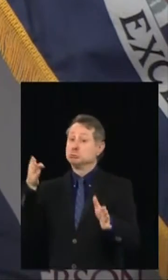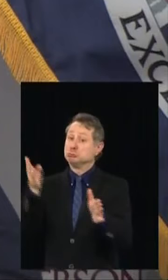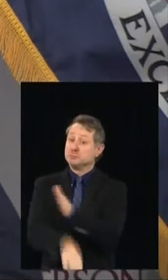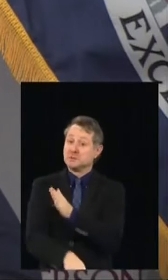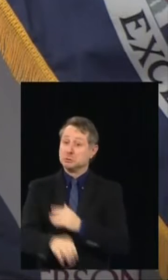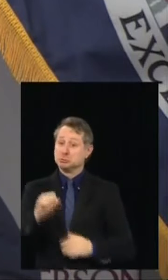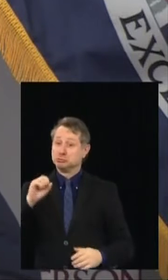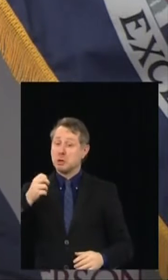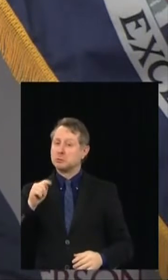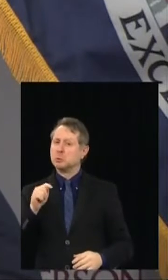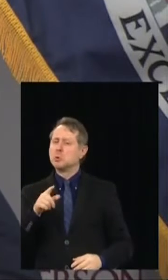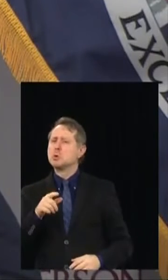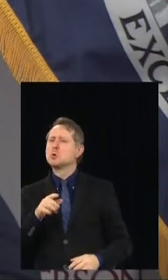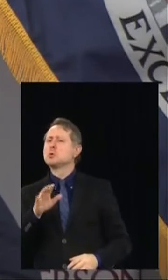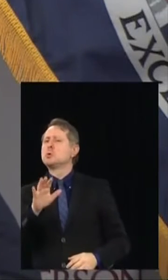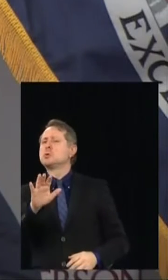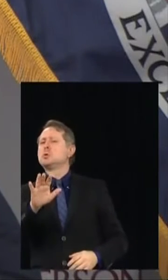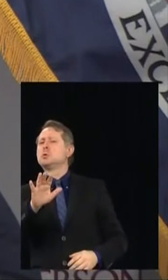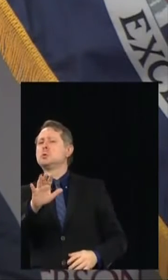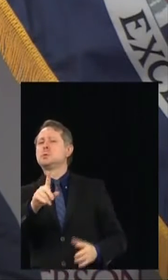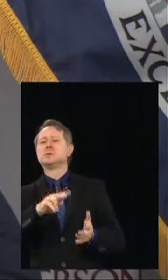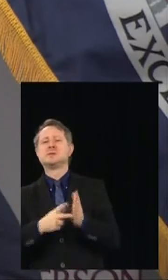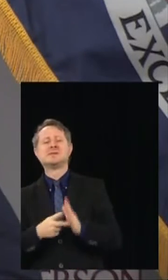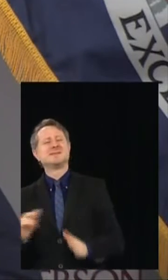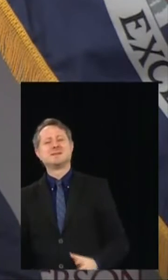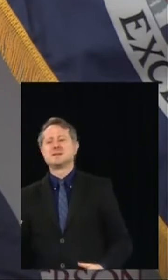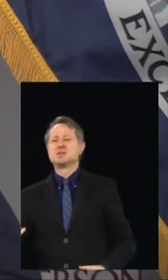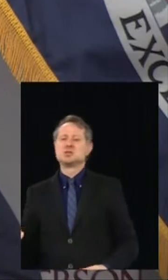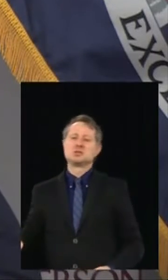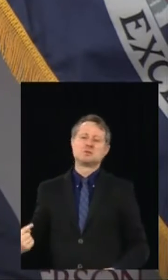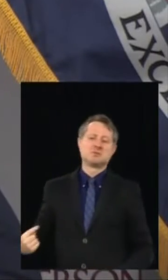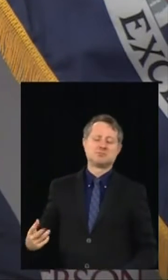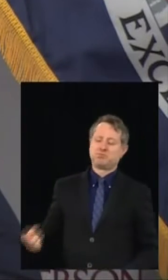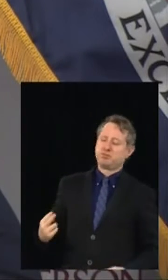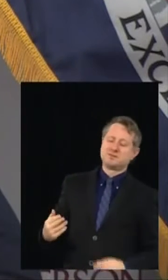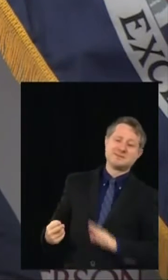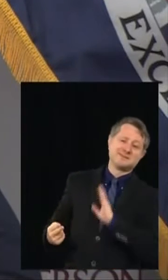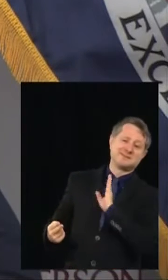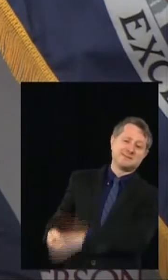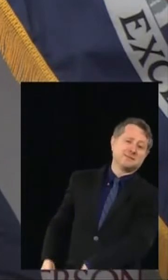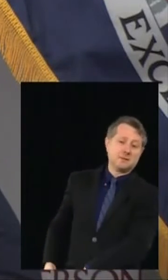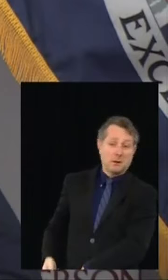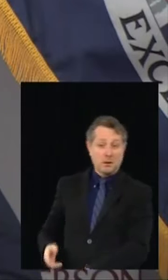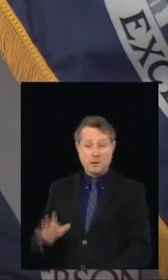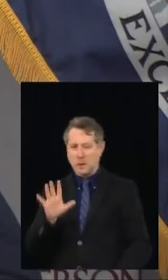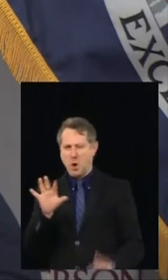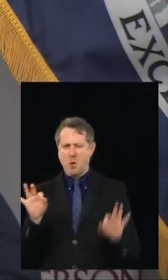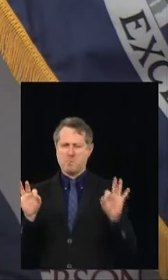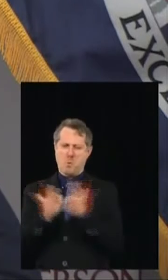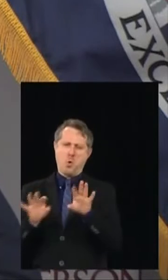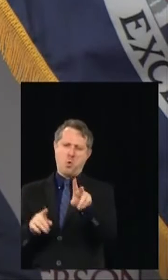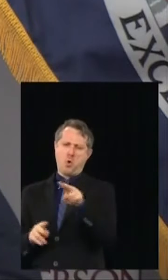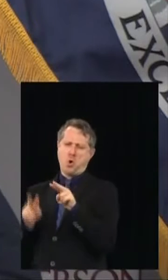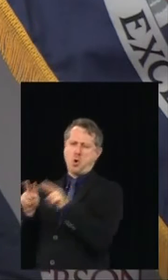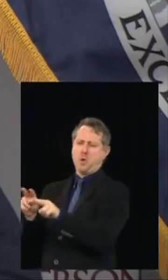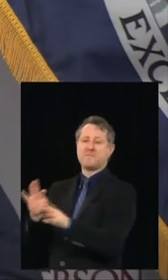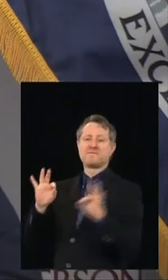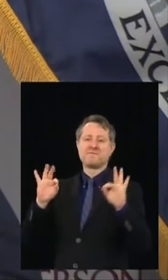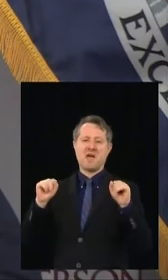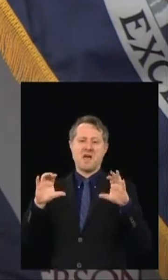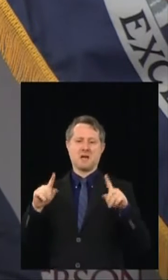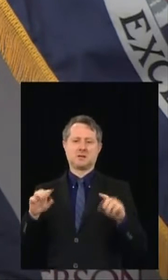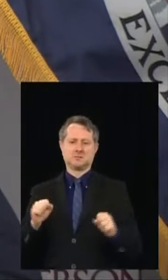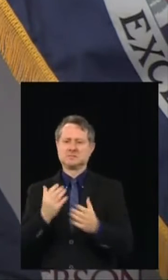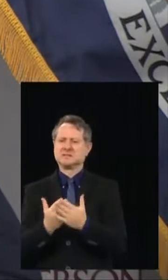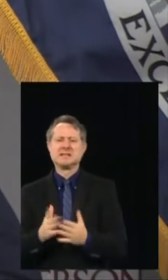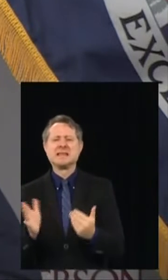shot. Let's look at the facts. And I understand that it's easy to pander, you know. But let's